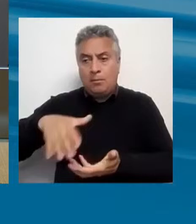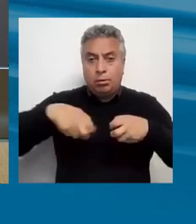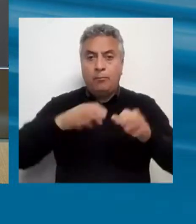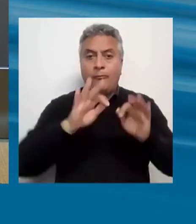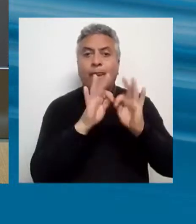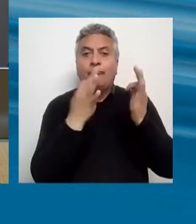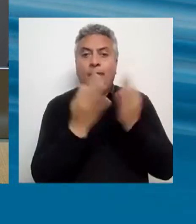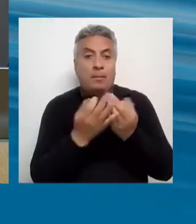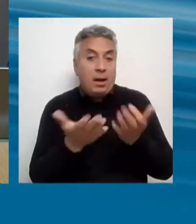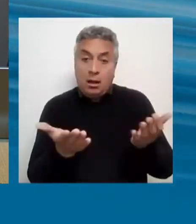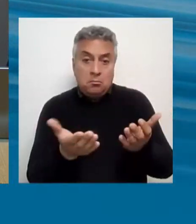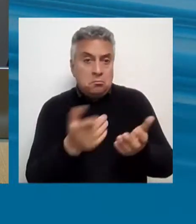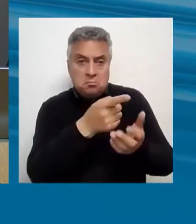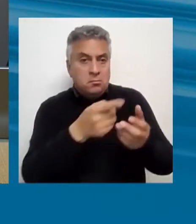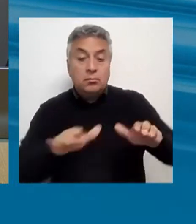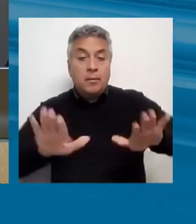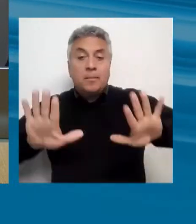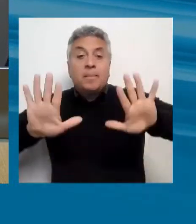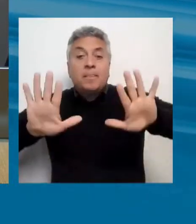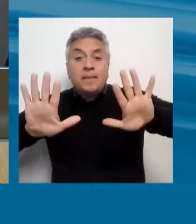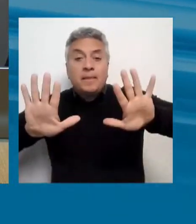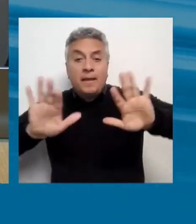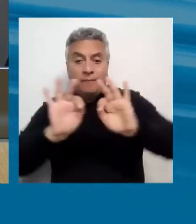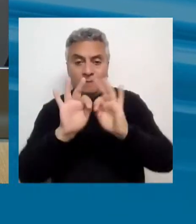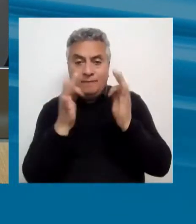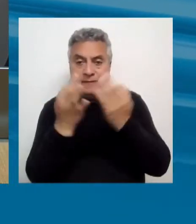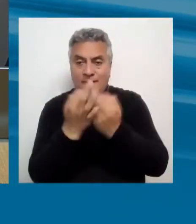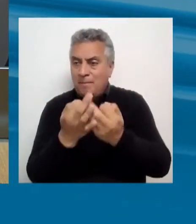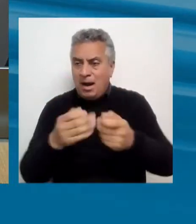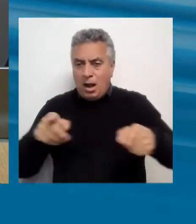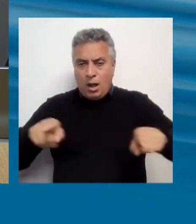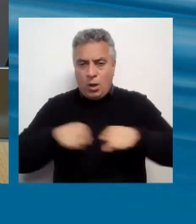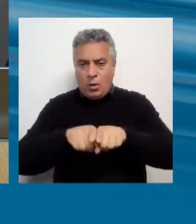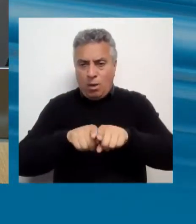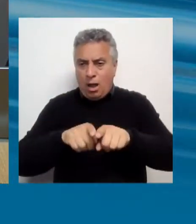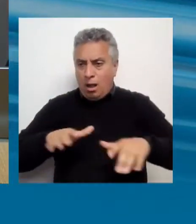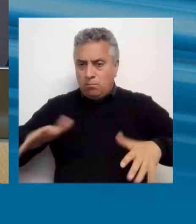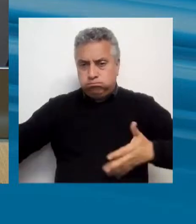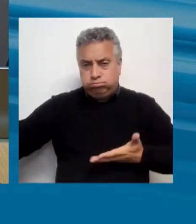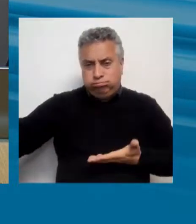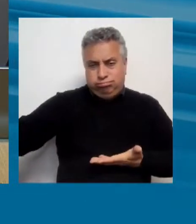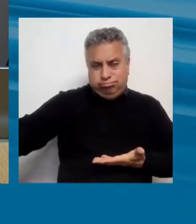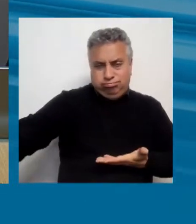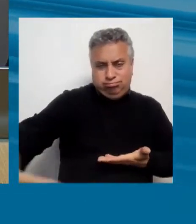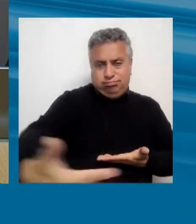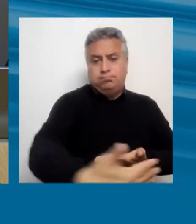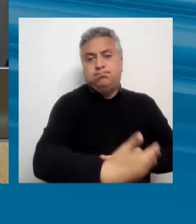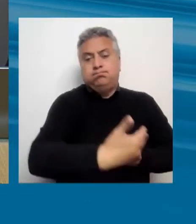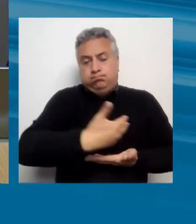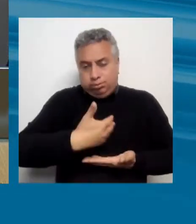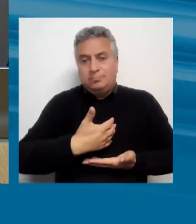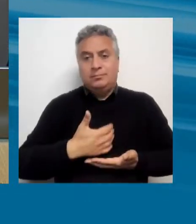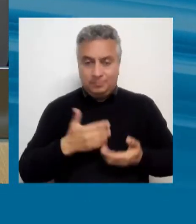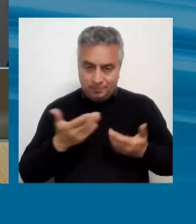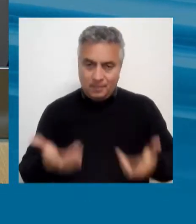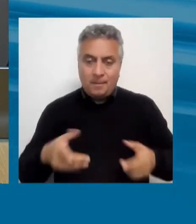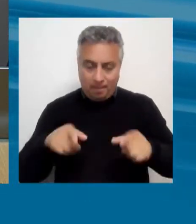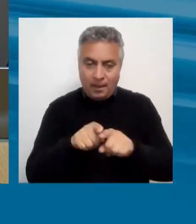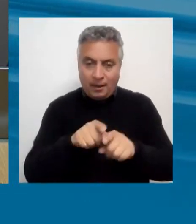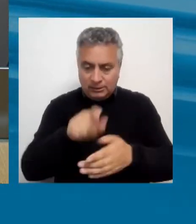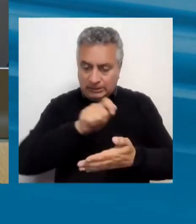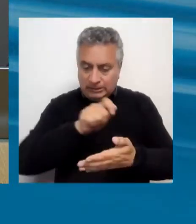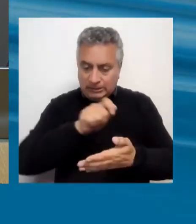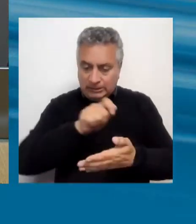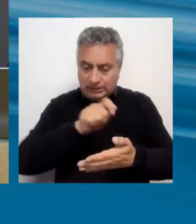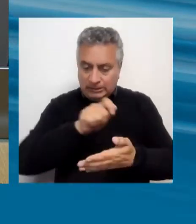that through ensuring that persons who previously lived on the plantations could own that land at reduced rates to be able to begin